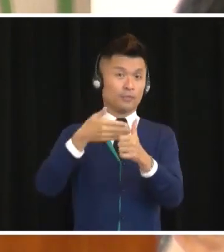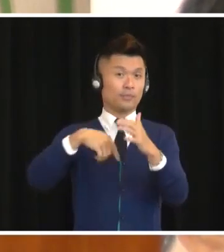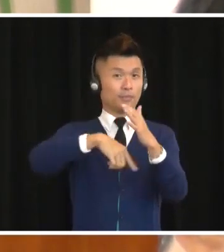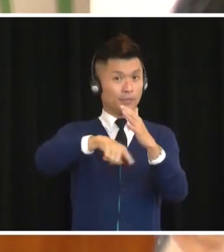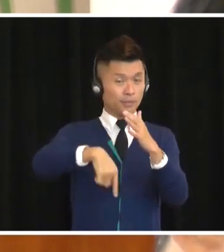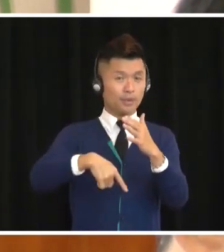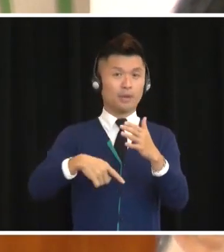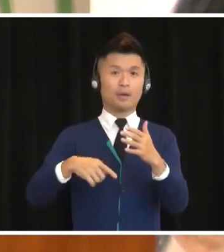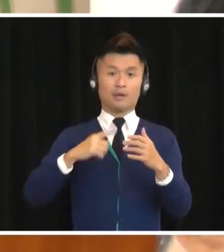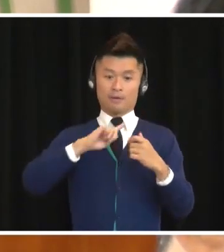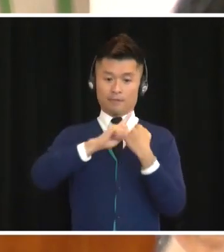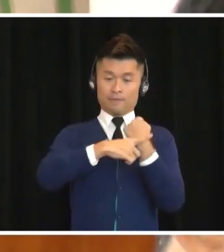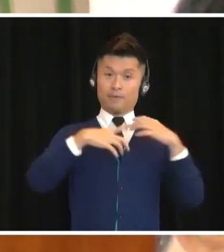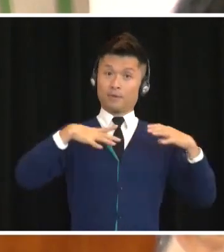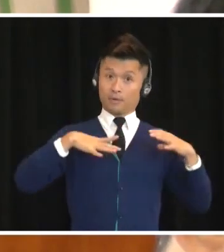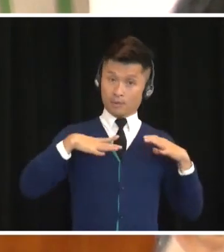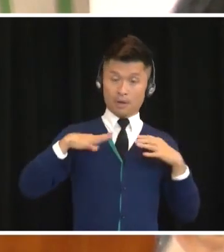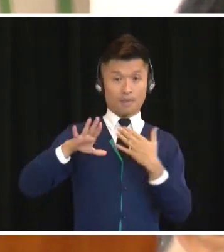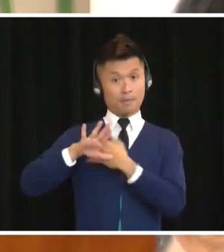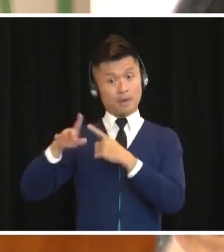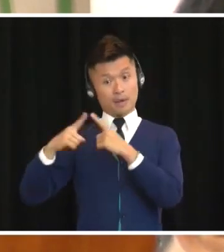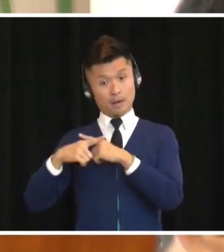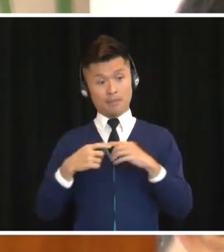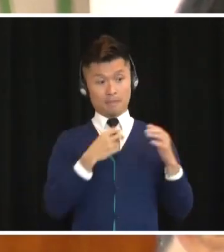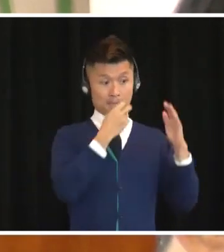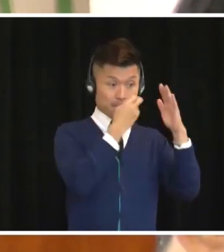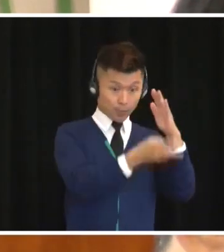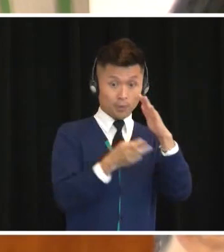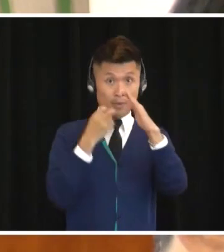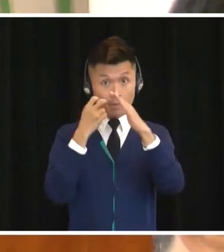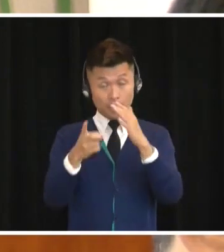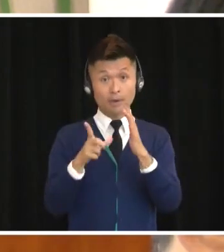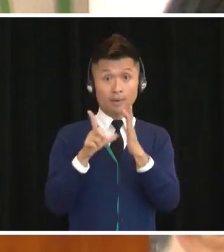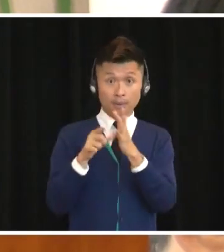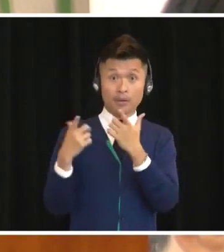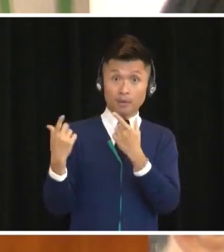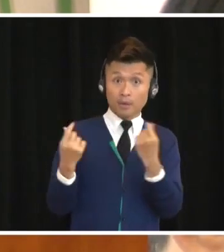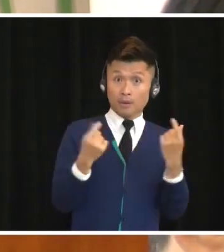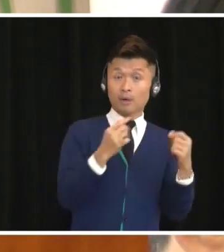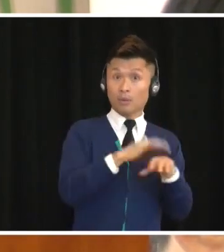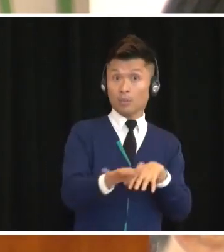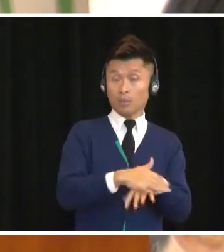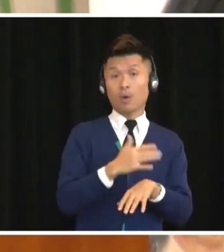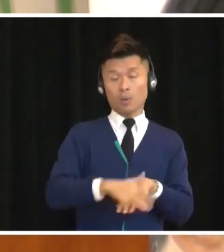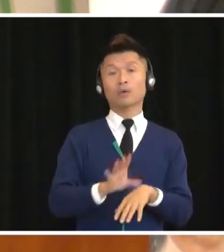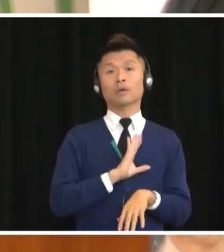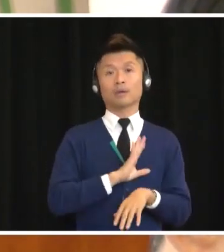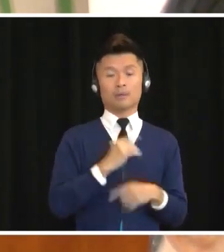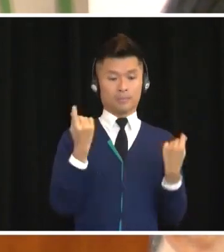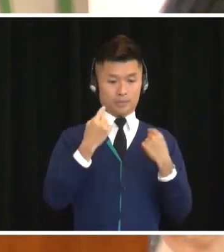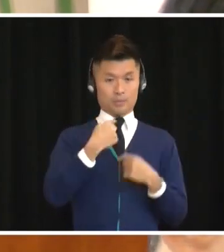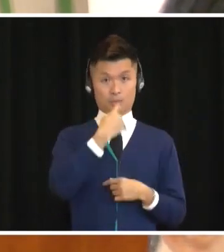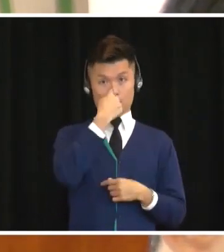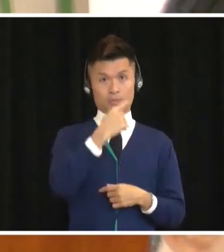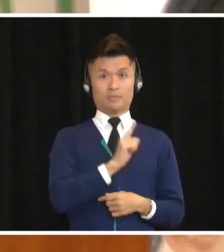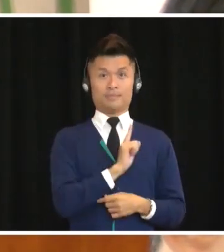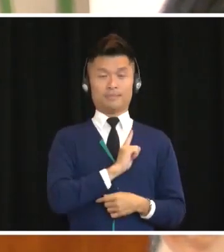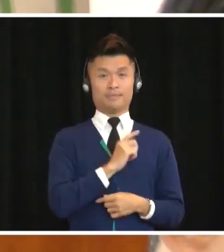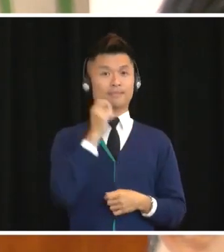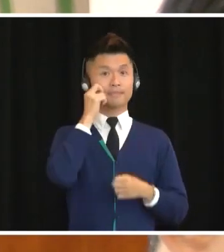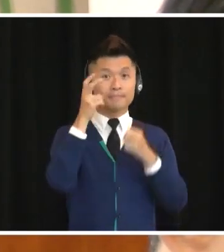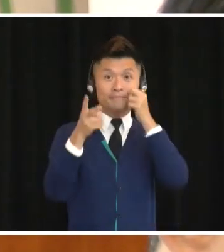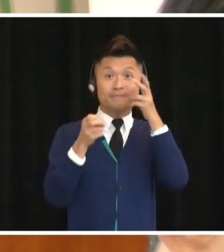So, and do judges or other people make regular visit to reformatory schools or